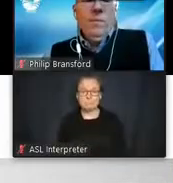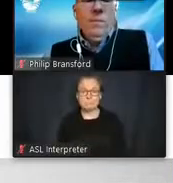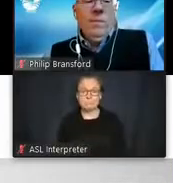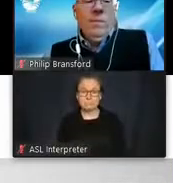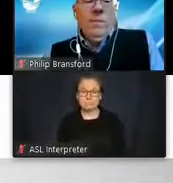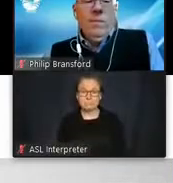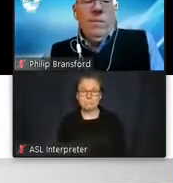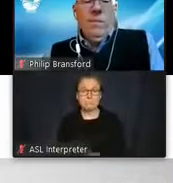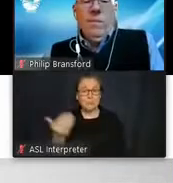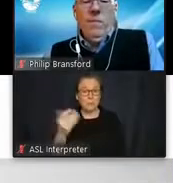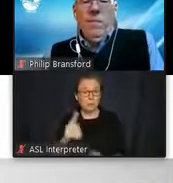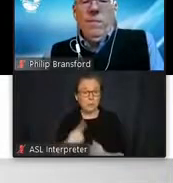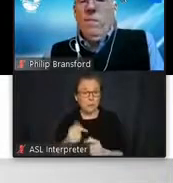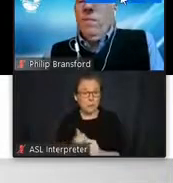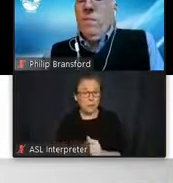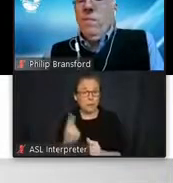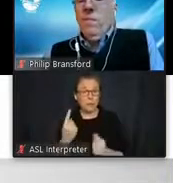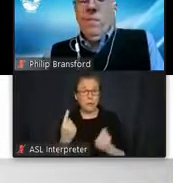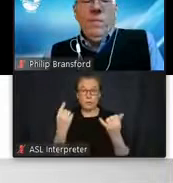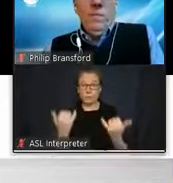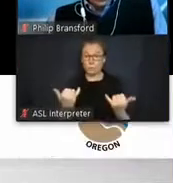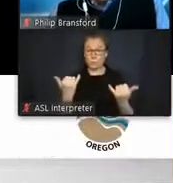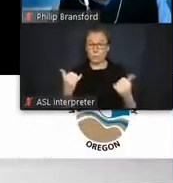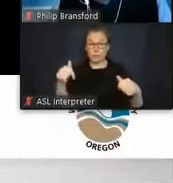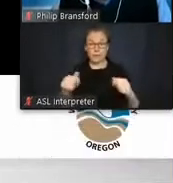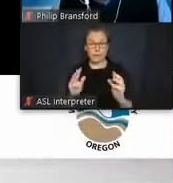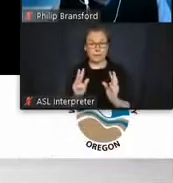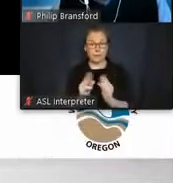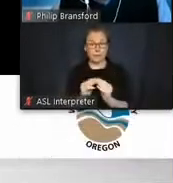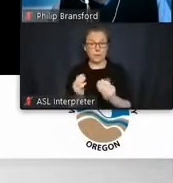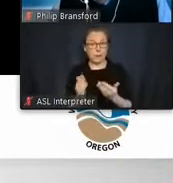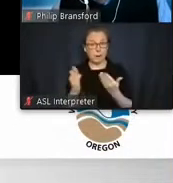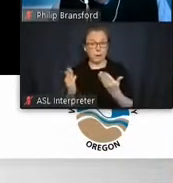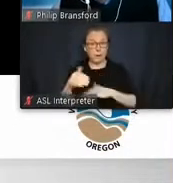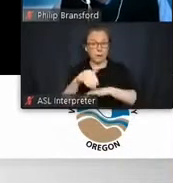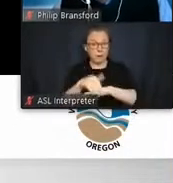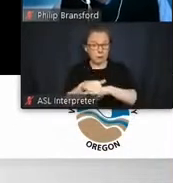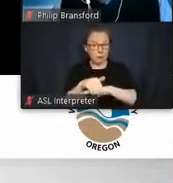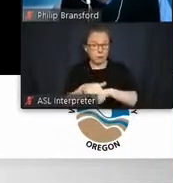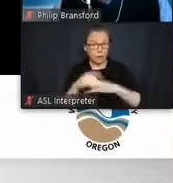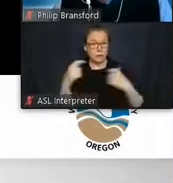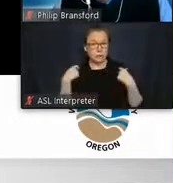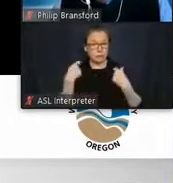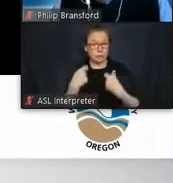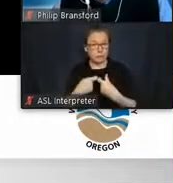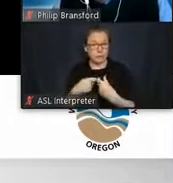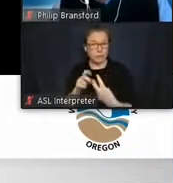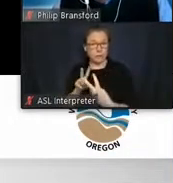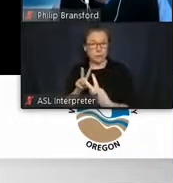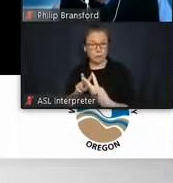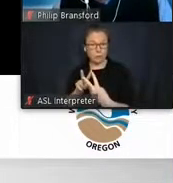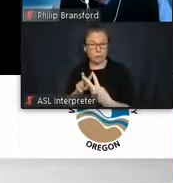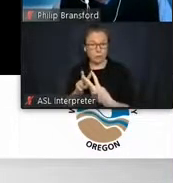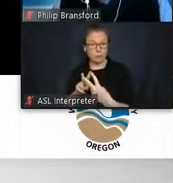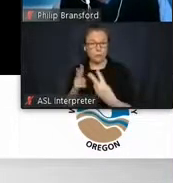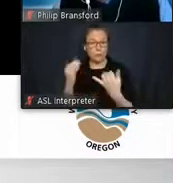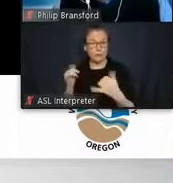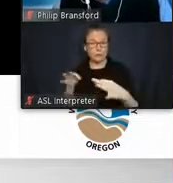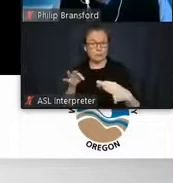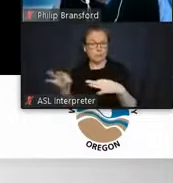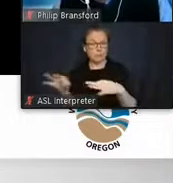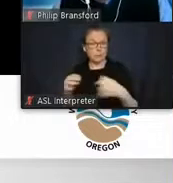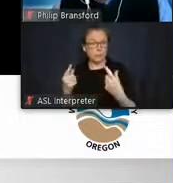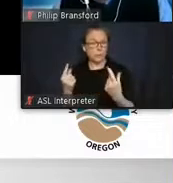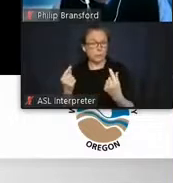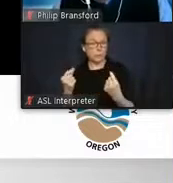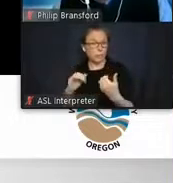Welcome, everybody. Today's meeting will be offered in English and Spanish. I'll give the instructions in Spanish first, and then I'll go ahead